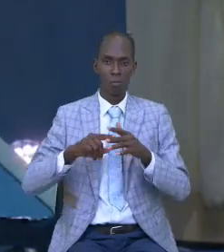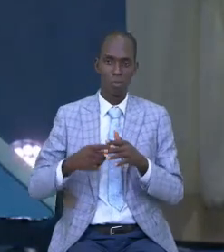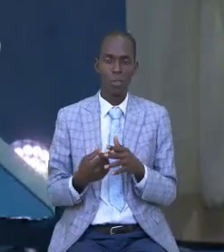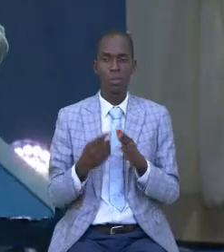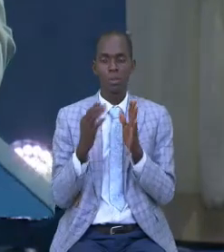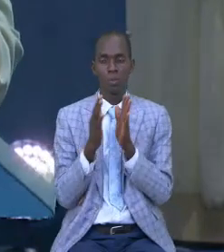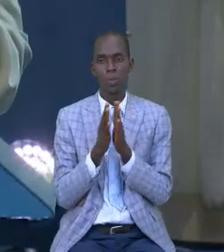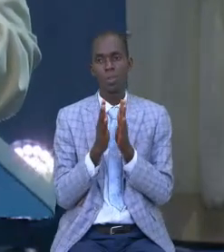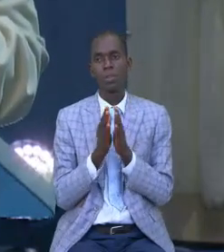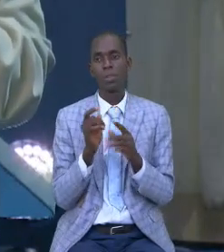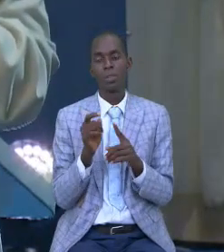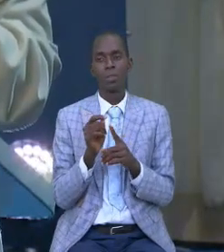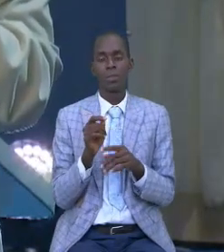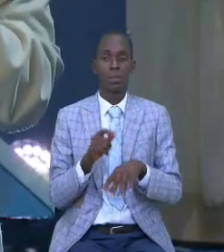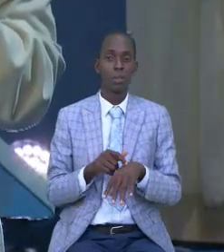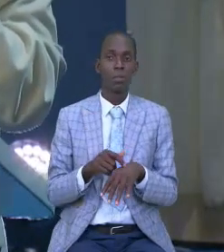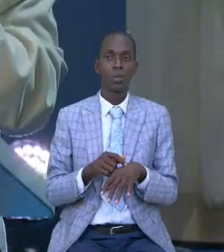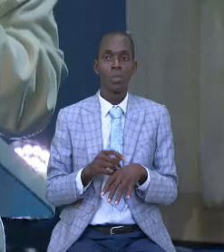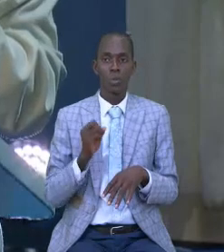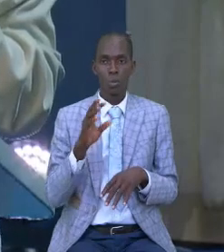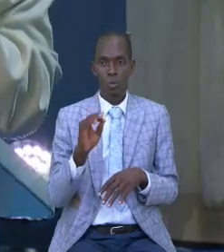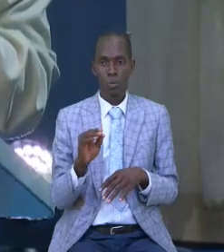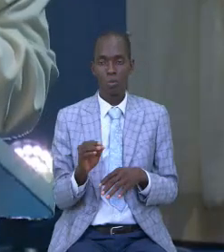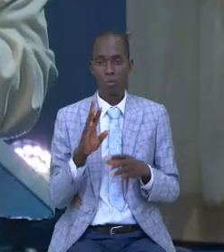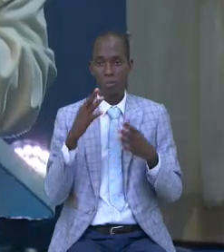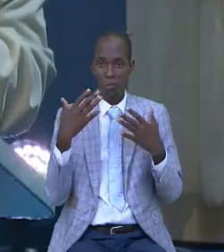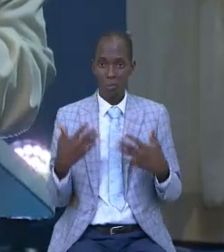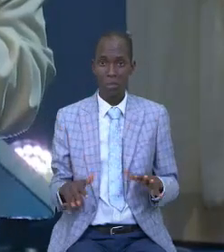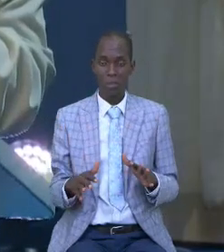lives to the Lord, they are properly documented.